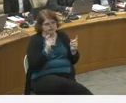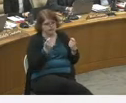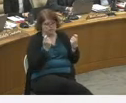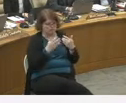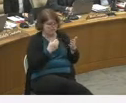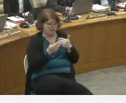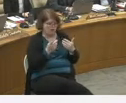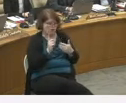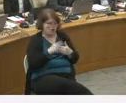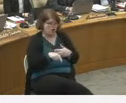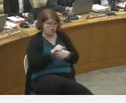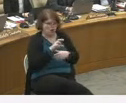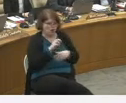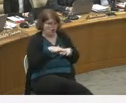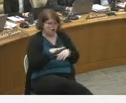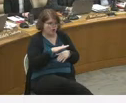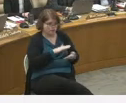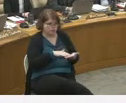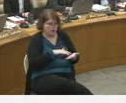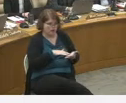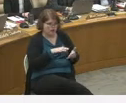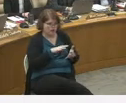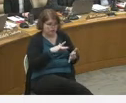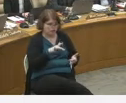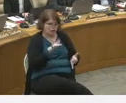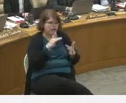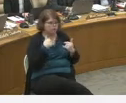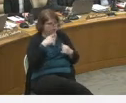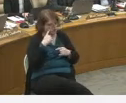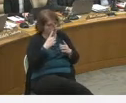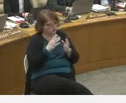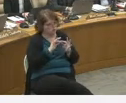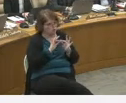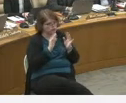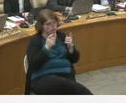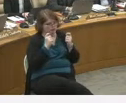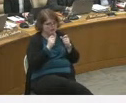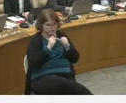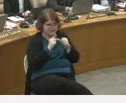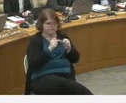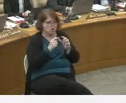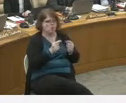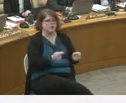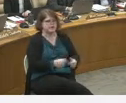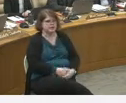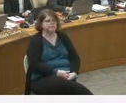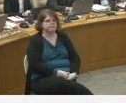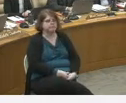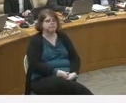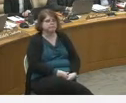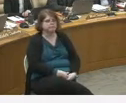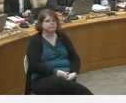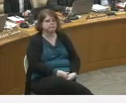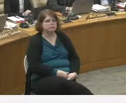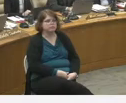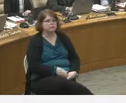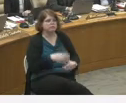where you are on your Braille Journey we think it's important to celebrate and to say keep keep going uh I did want to mention our 5K